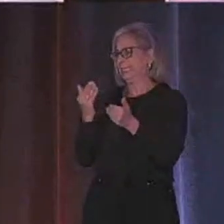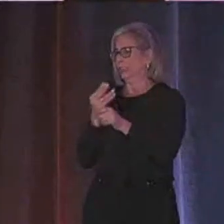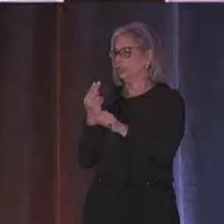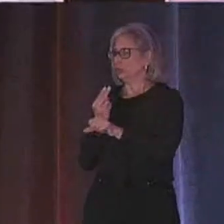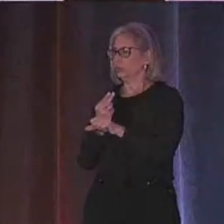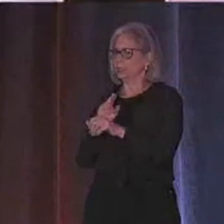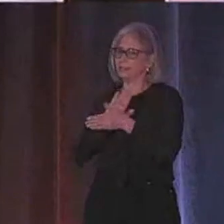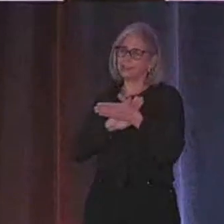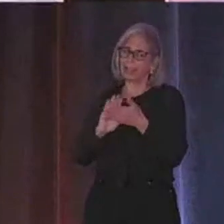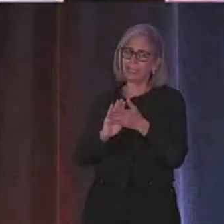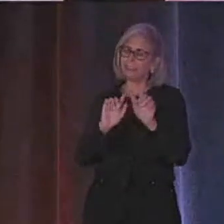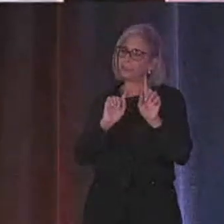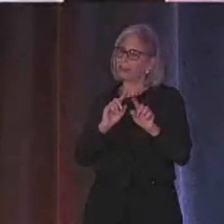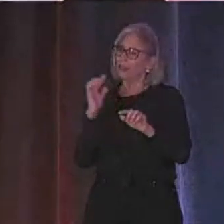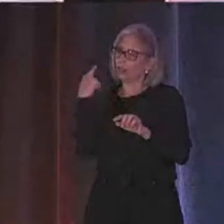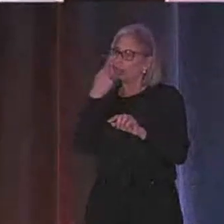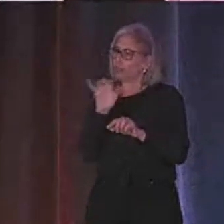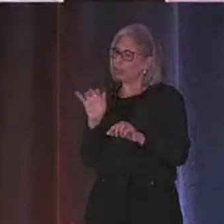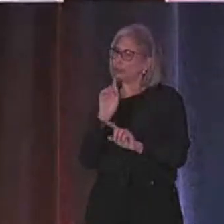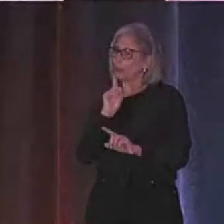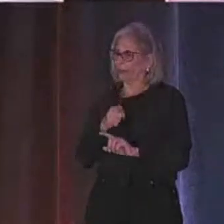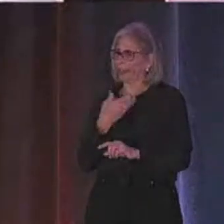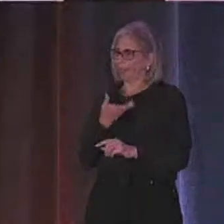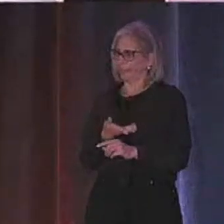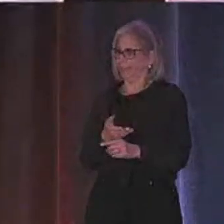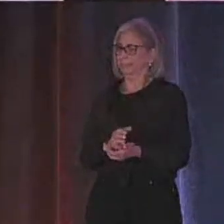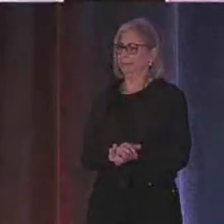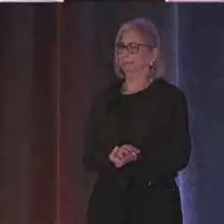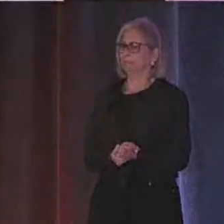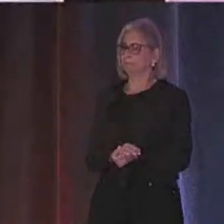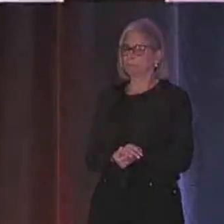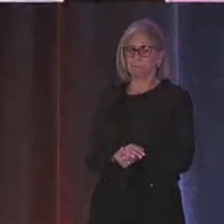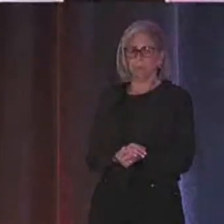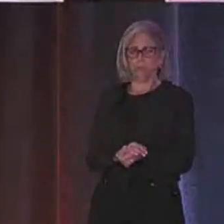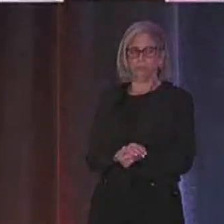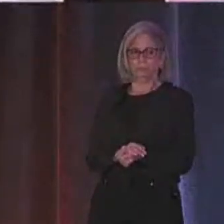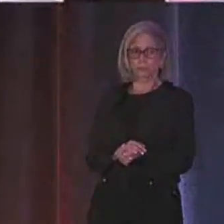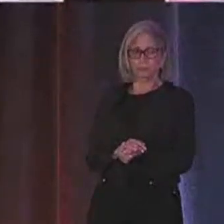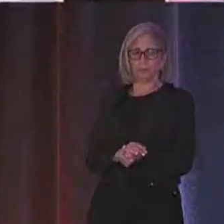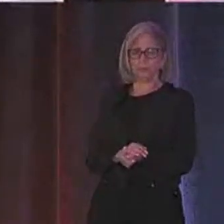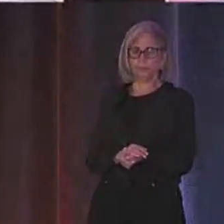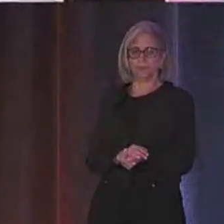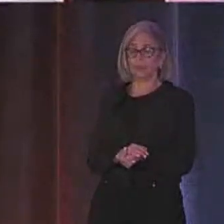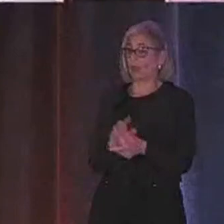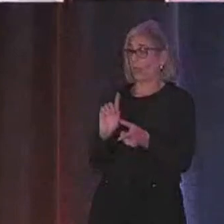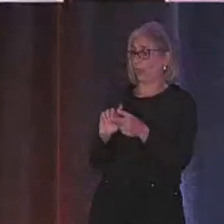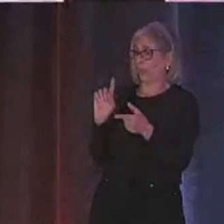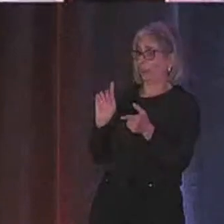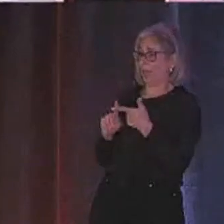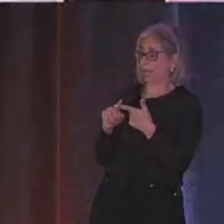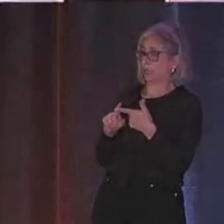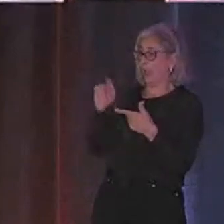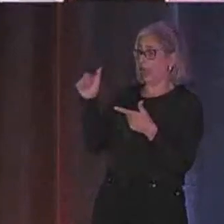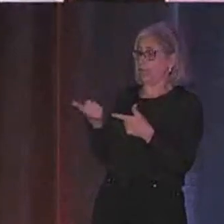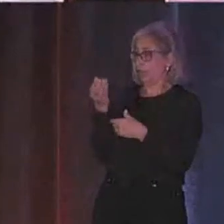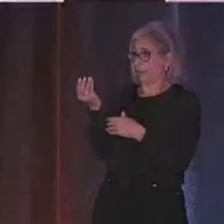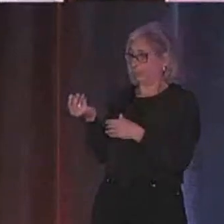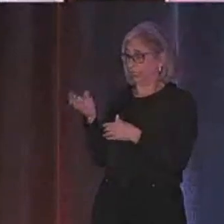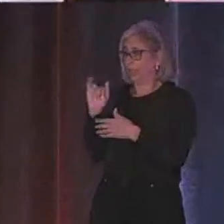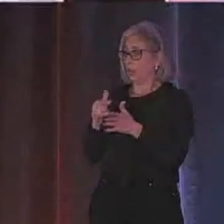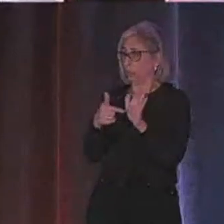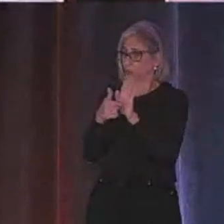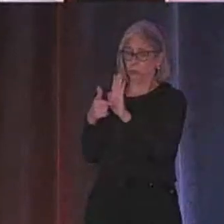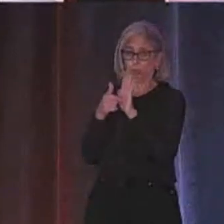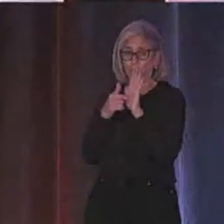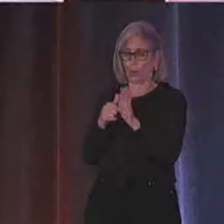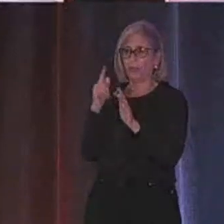reflective, realistic look. And then here's just another material that I wanted to highlight just